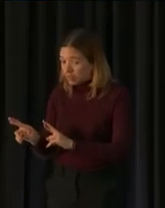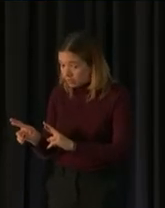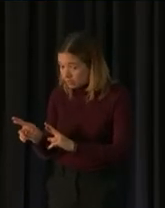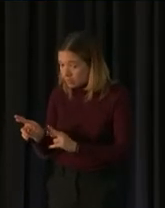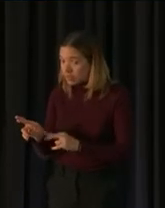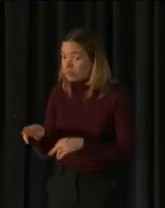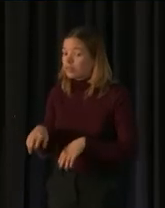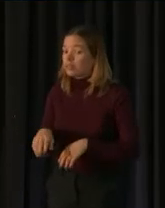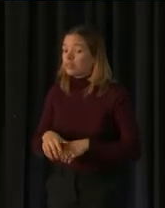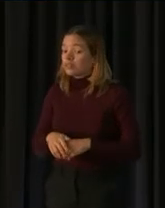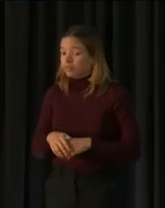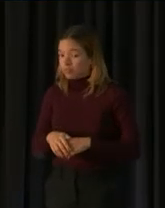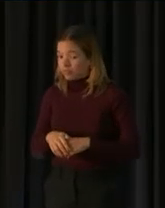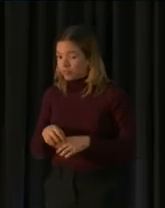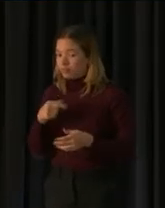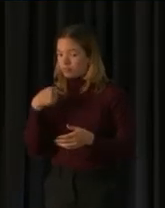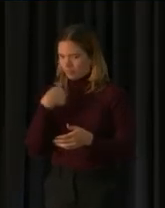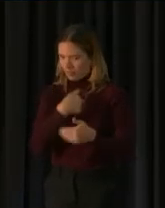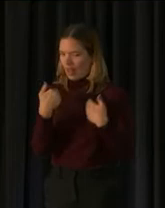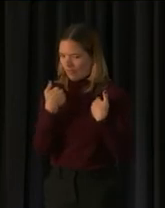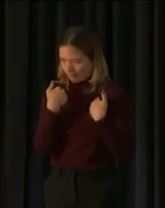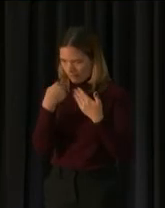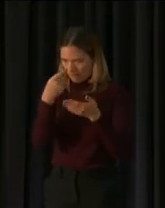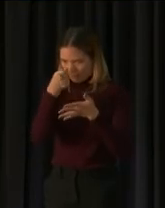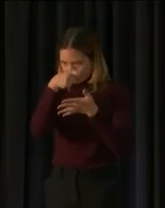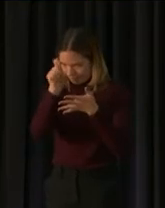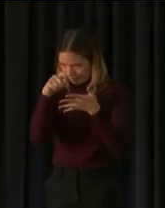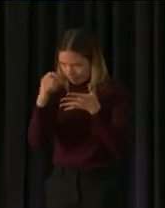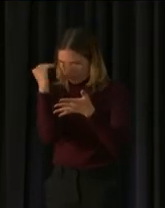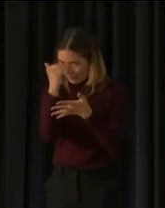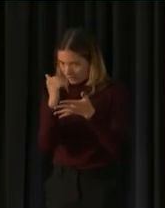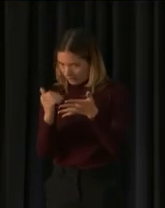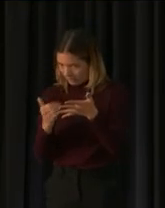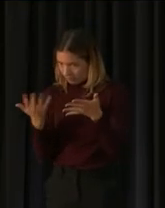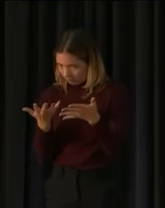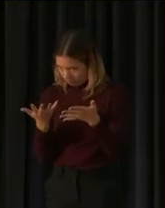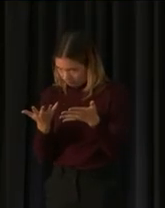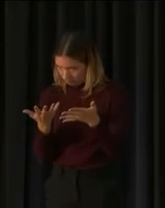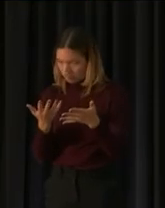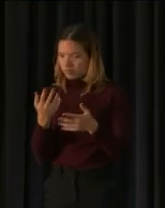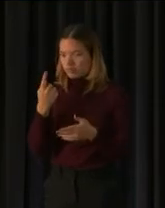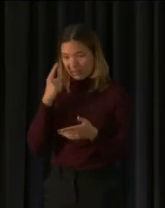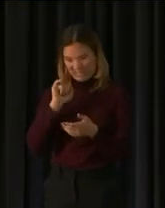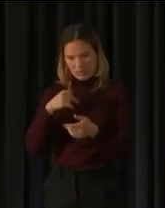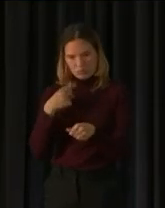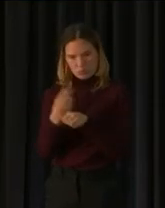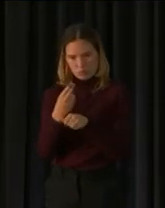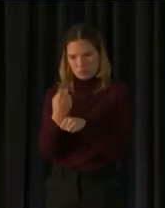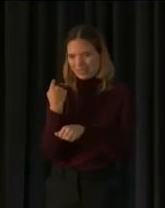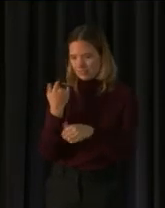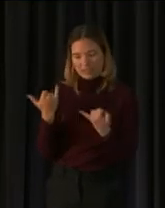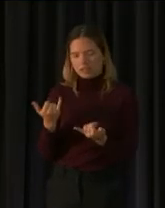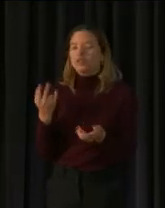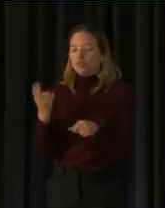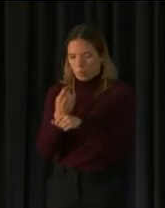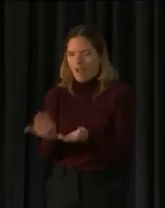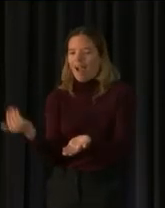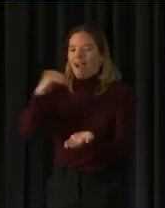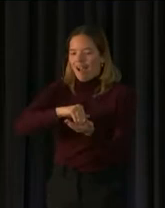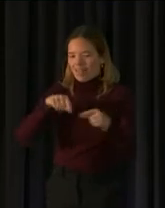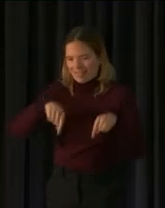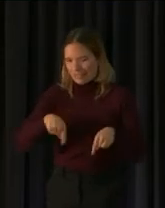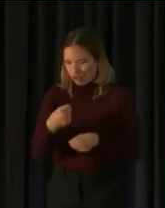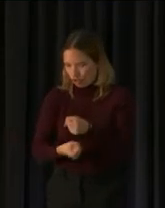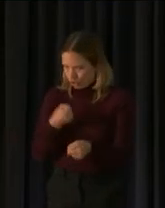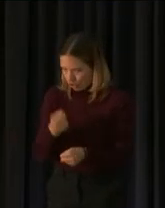readiness checklist that we used last school year and then again used this school year to ensure that our buildings are ready to receive students and